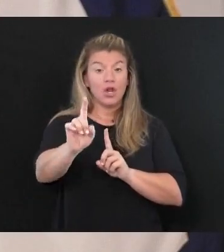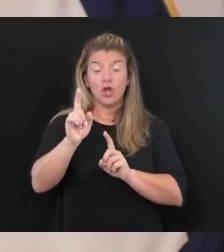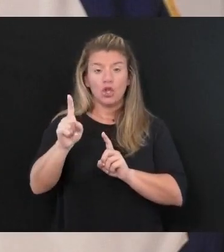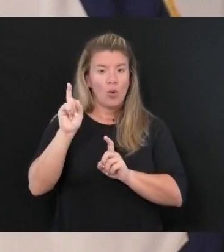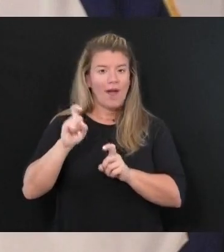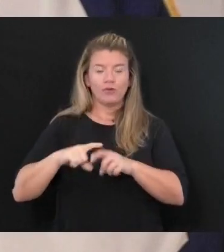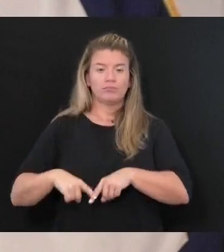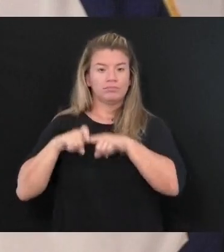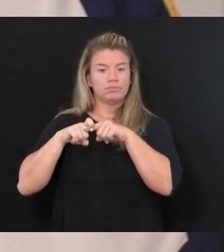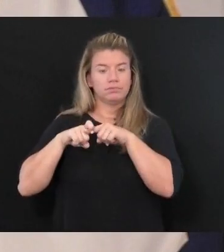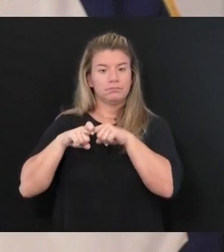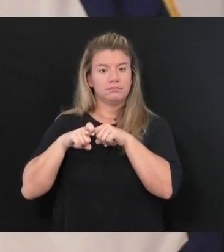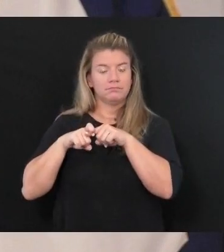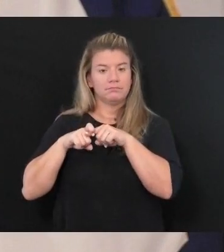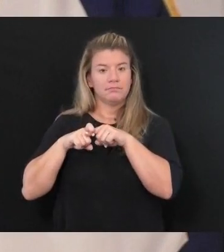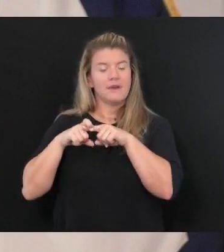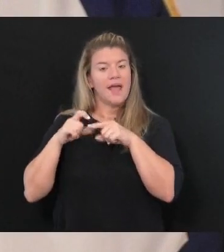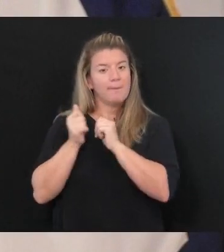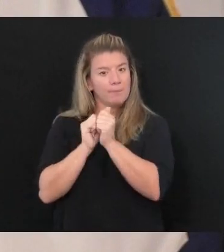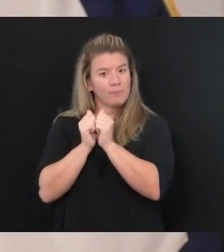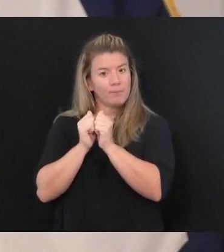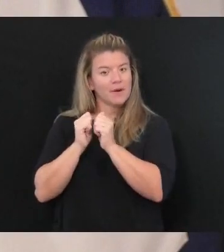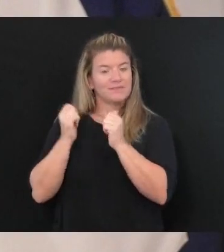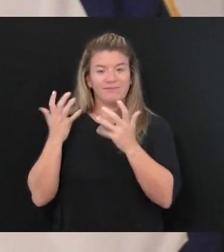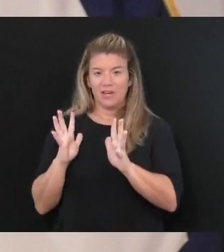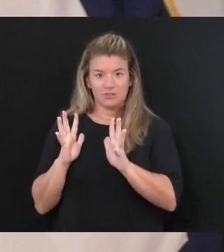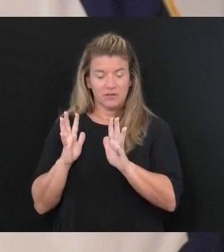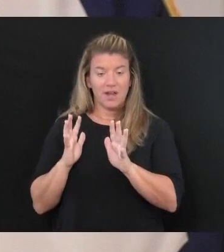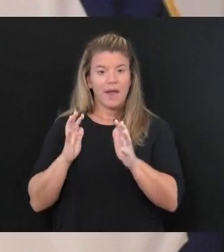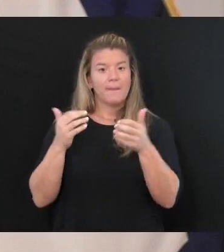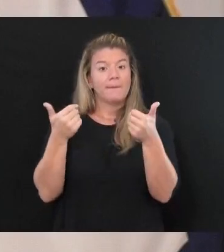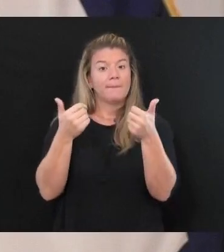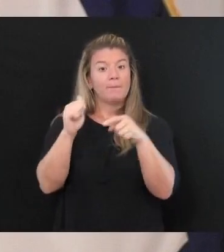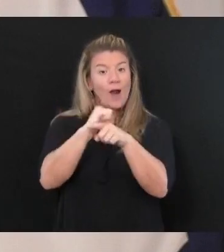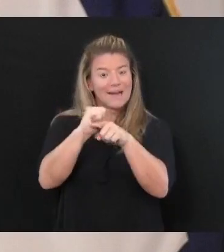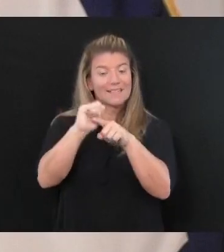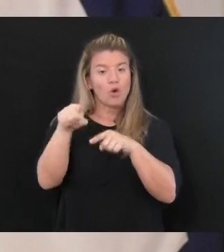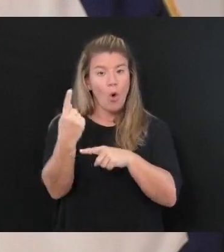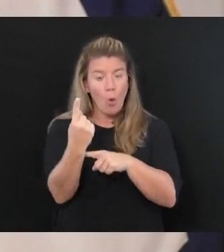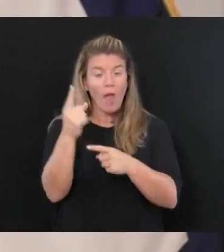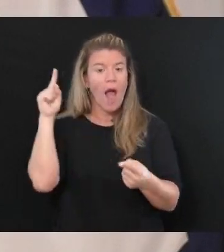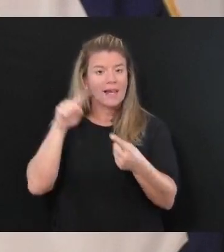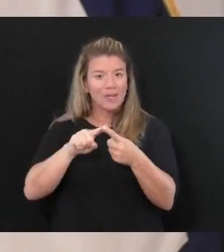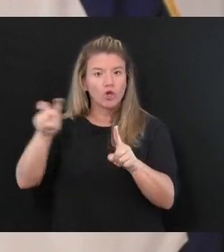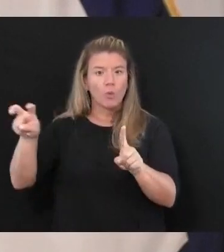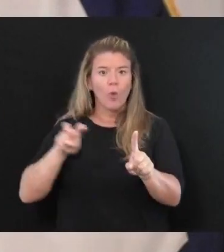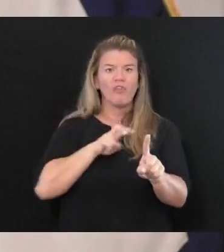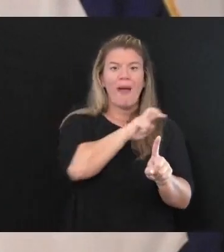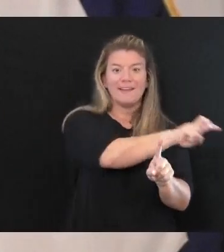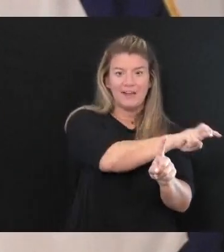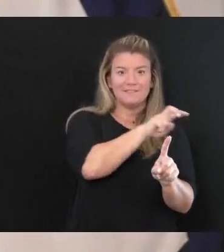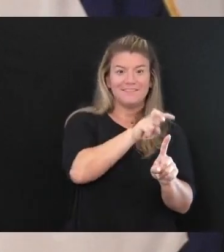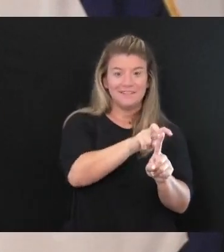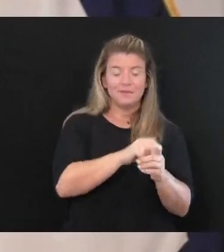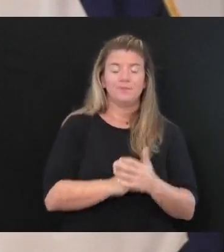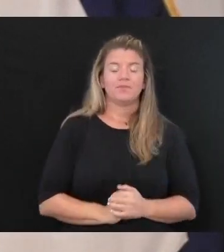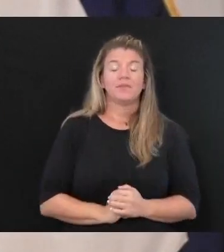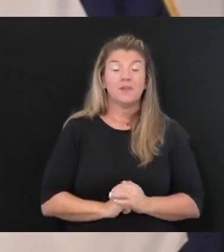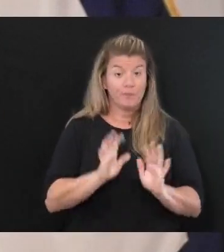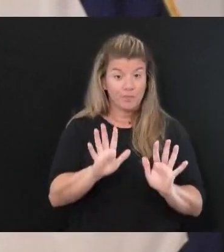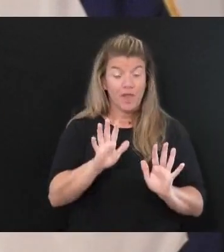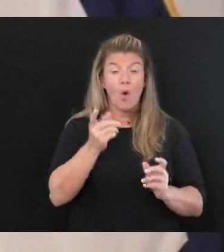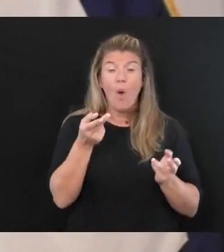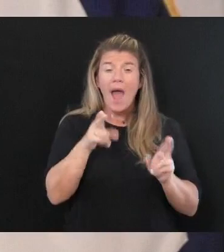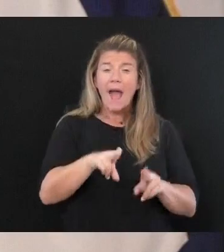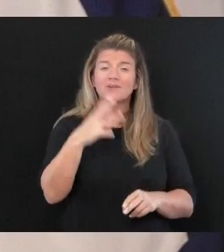you'll have to get yourself back down into the yellow and the green. Now, what happens if on Wednesday